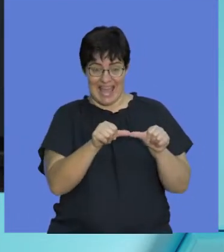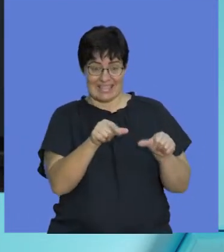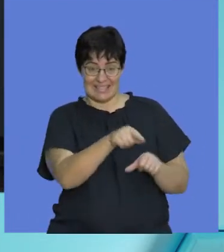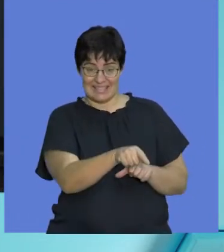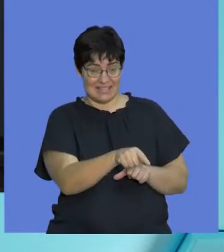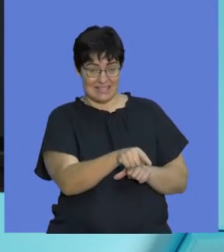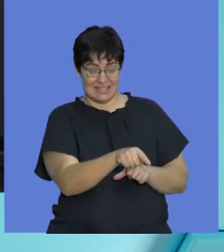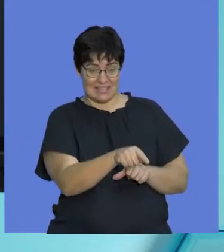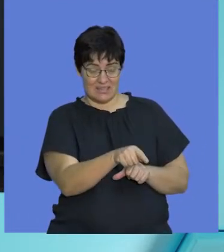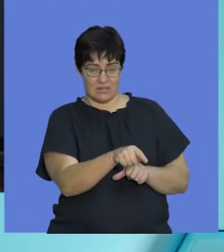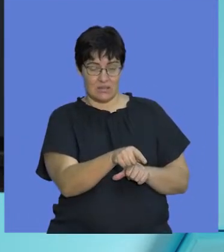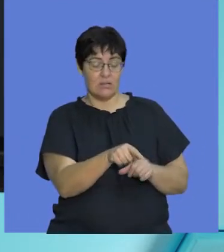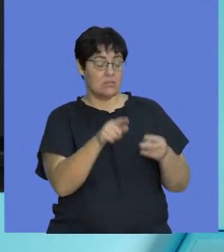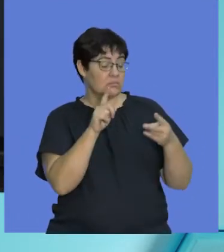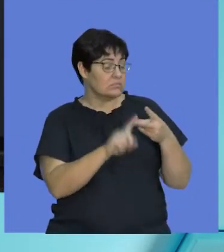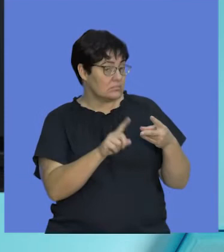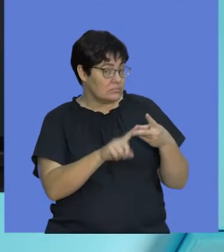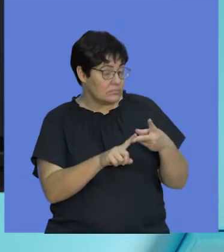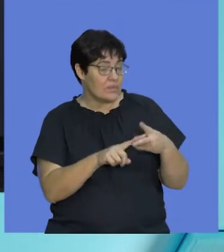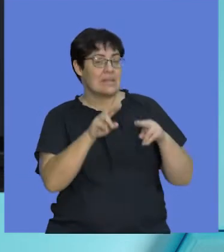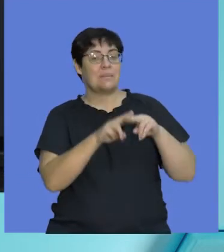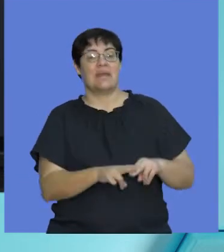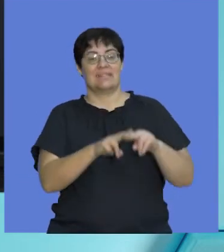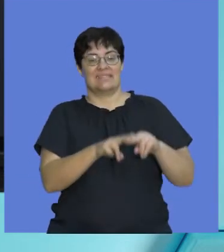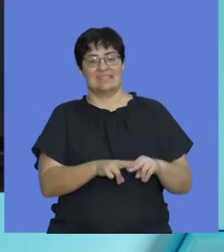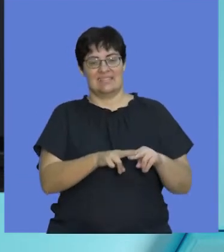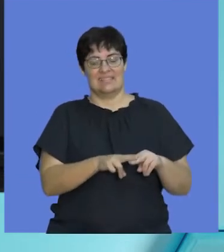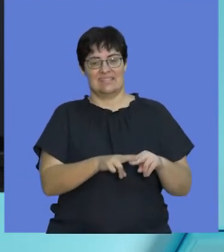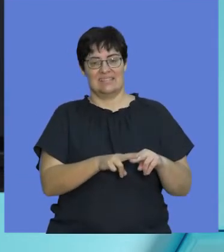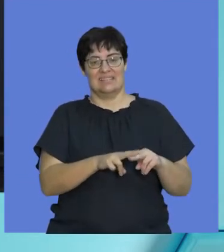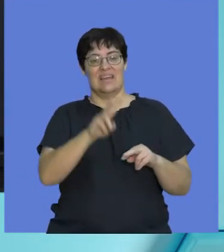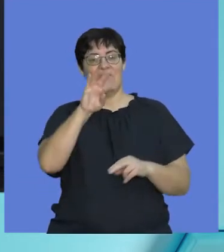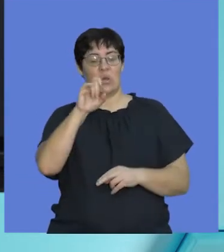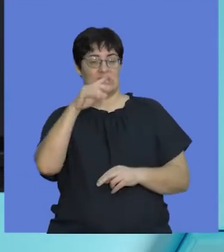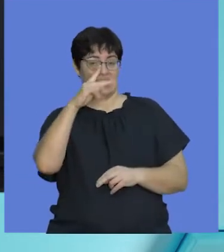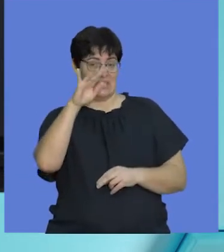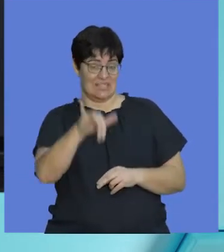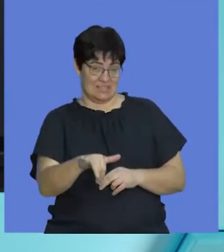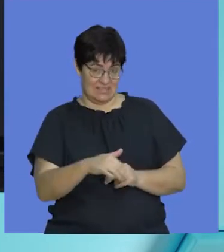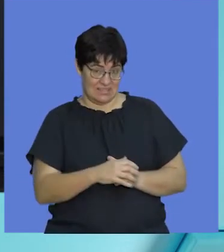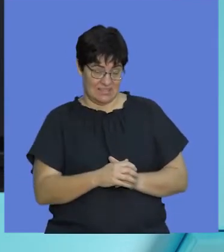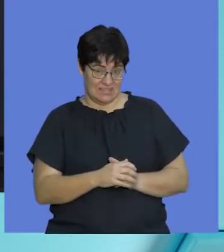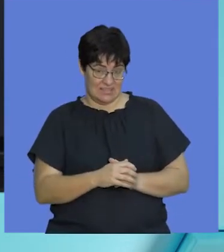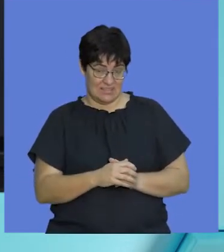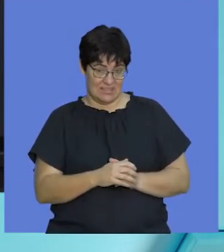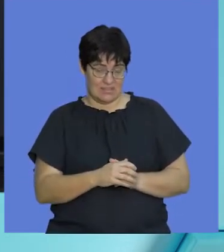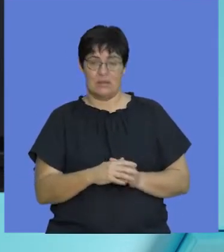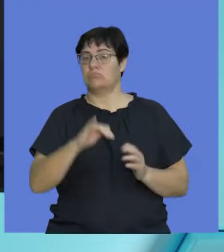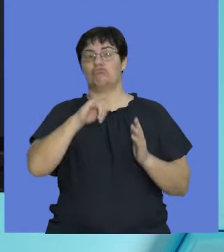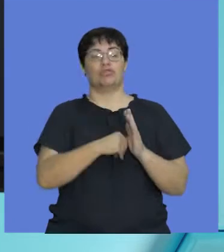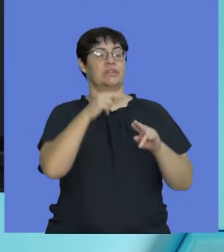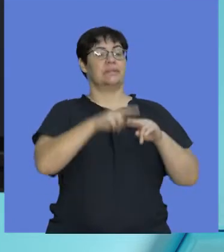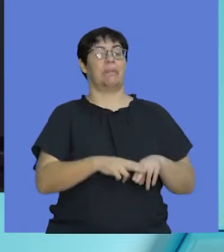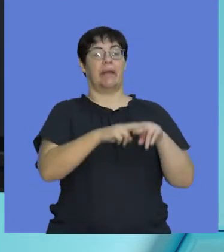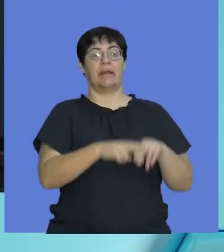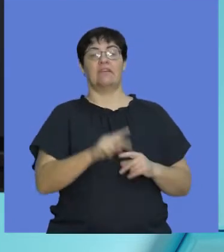the object. It's also dependent on the velocity, okay? And we can't go, it's just